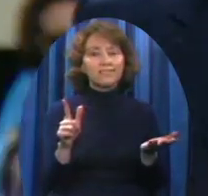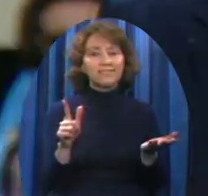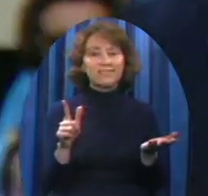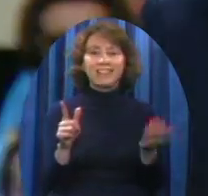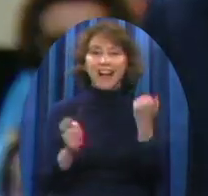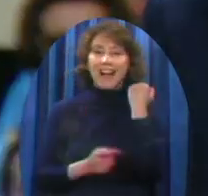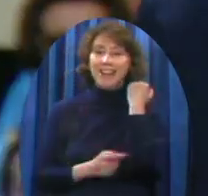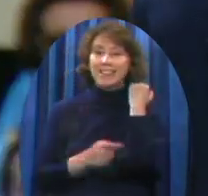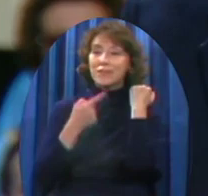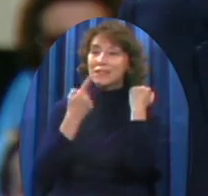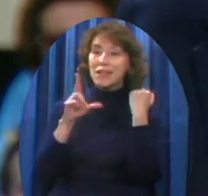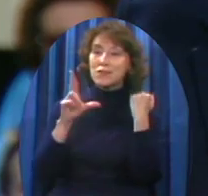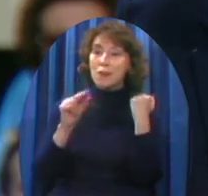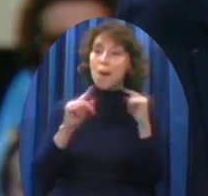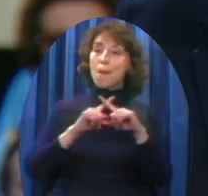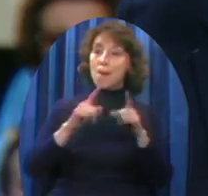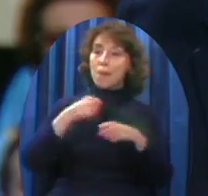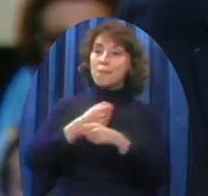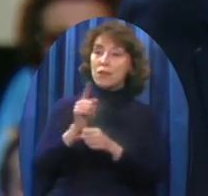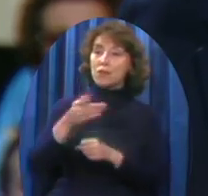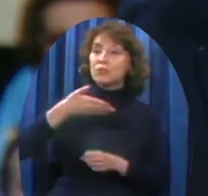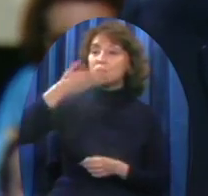smell like you've been there. But I didn't.